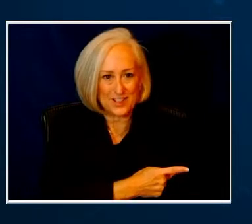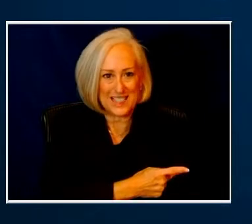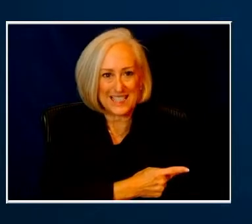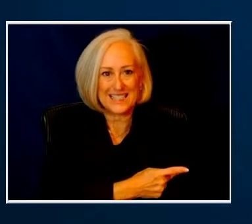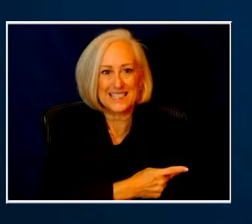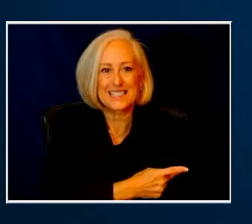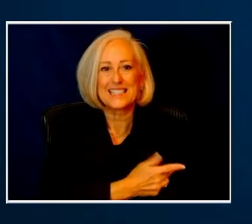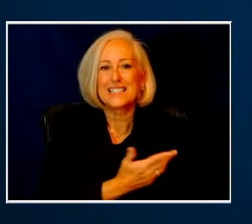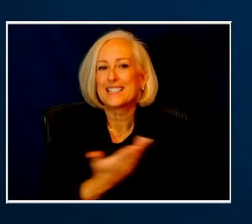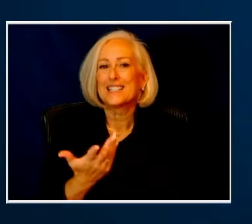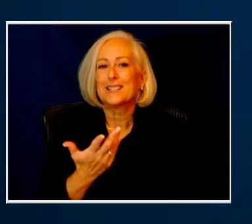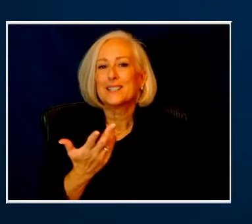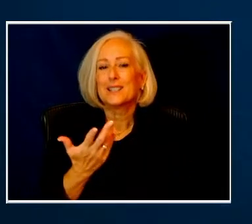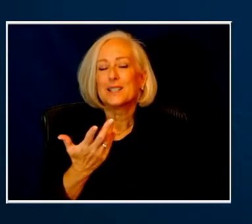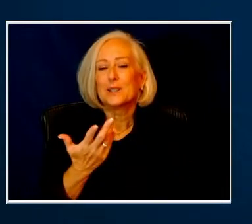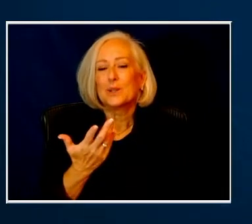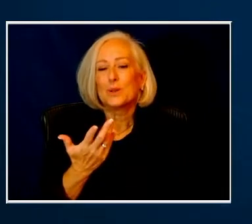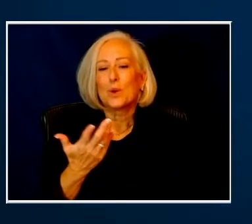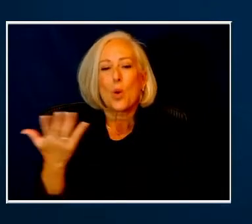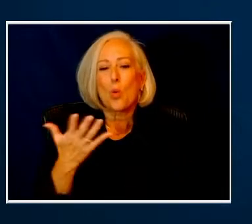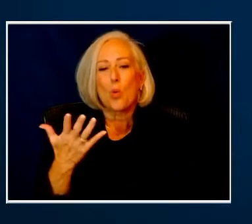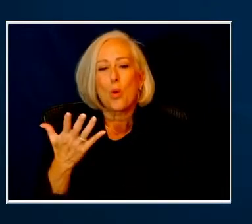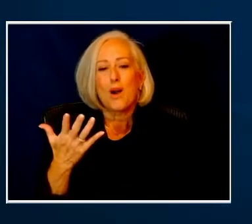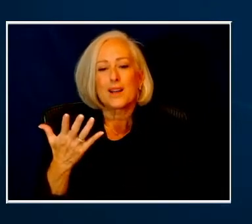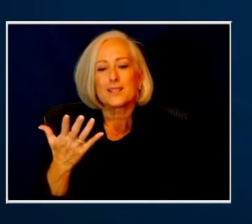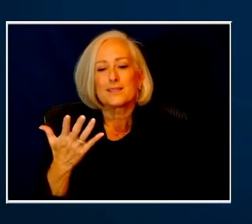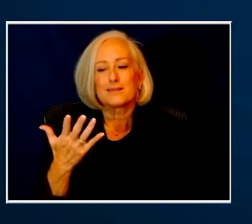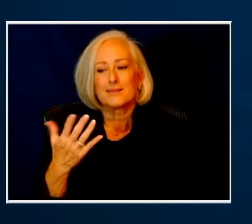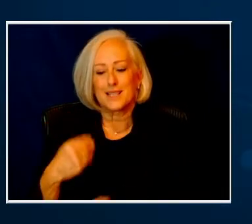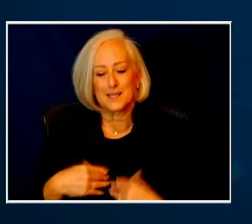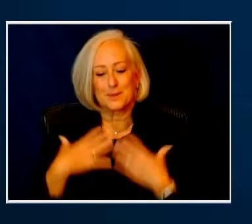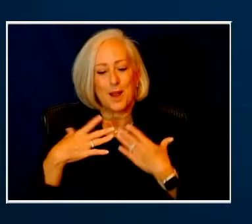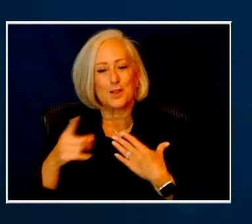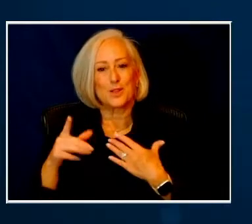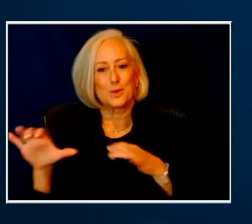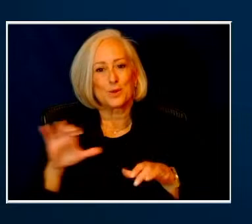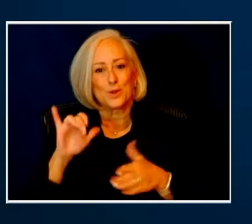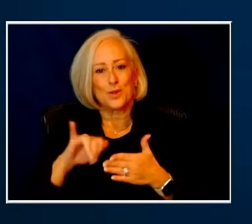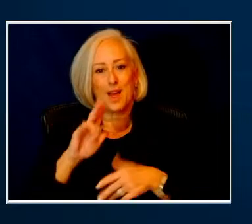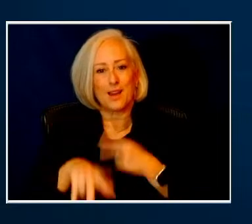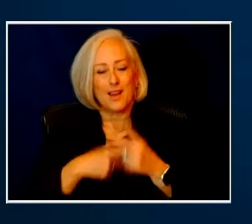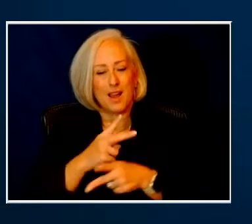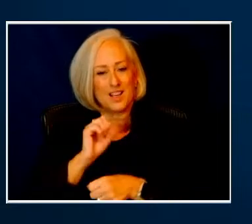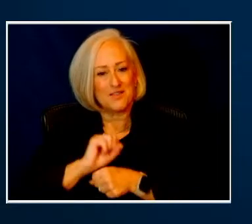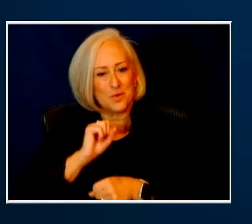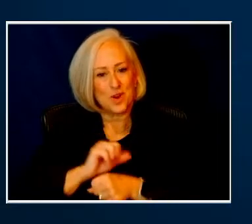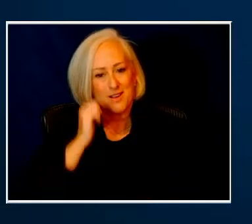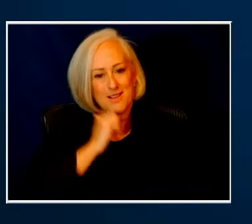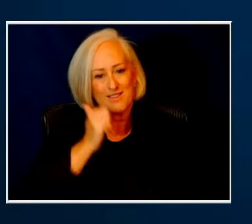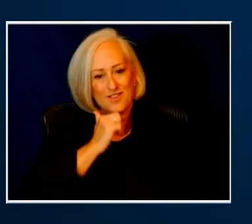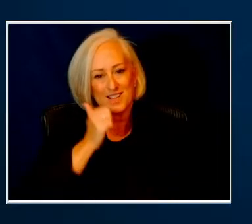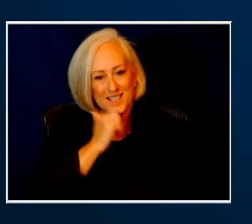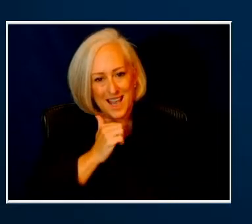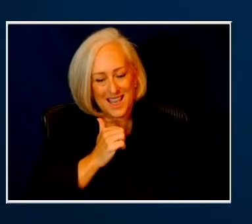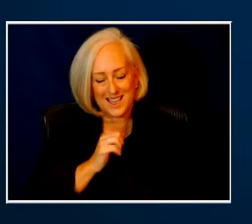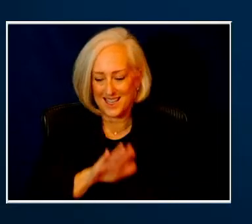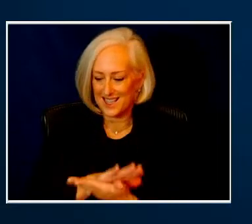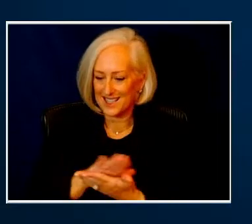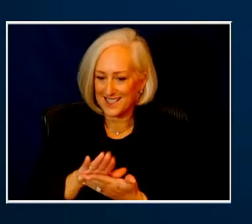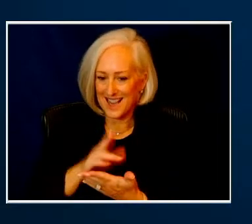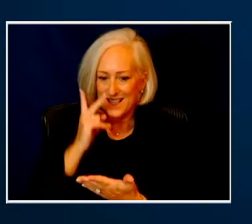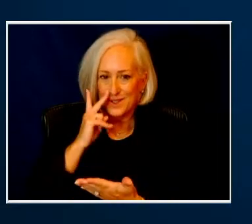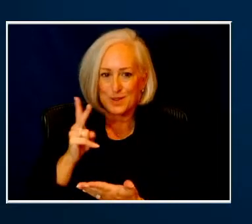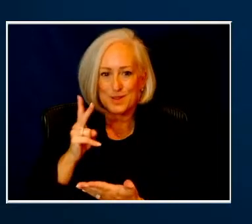what it's like for you to do this day in and day out. But I would imagine it's nice for you to see that stress load taken off of